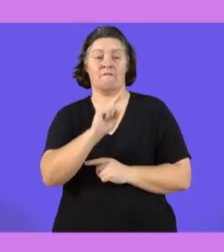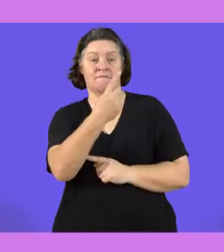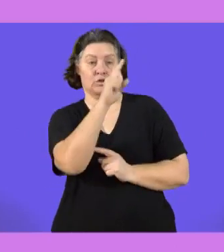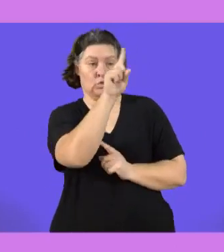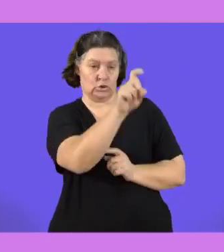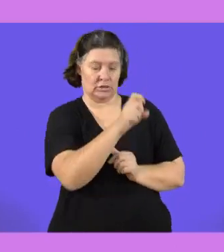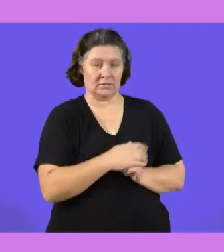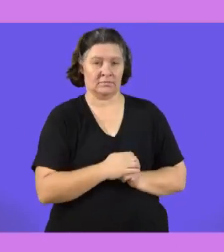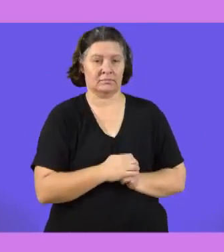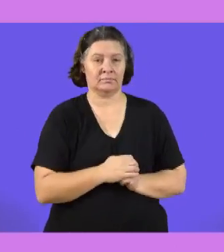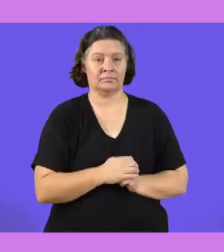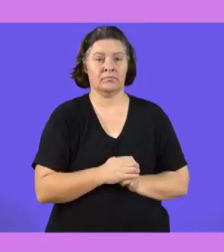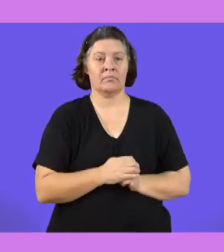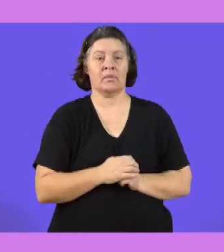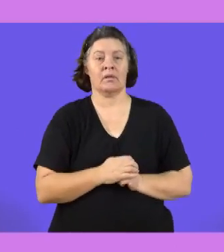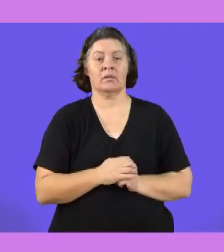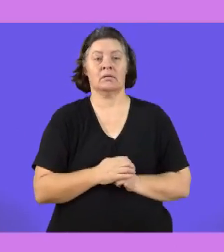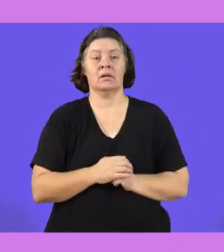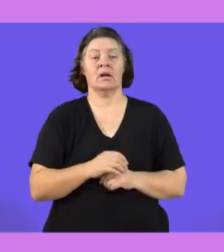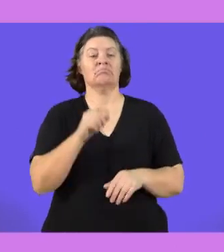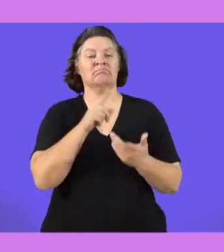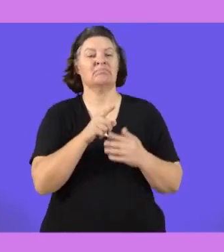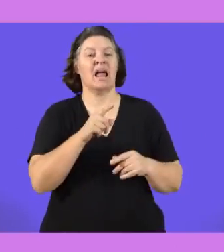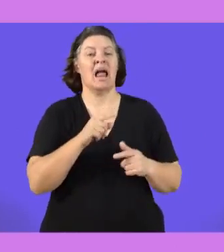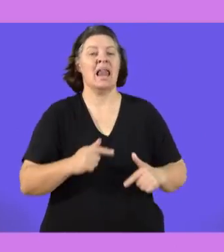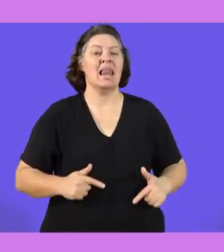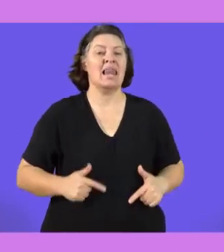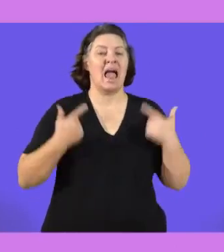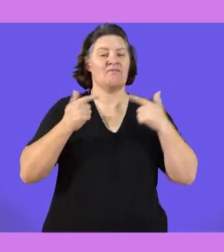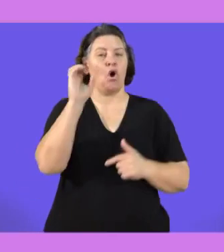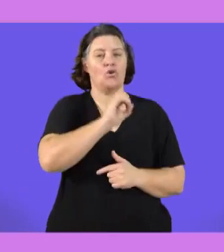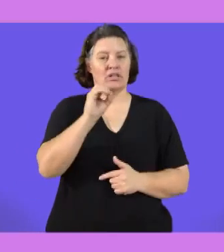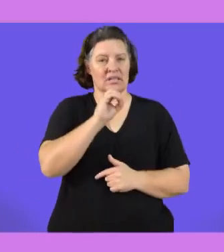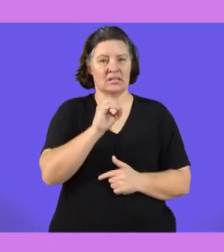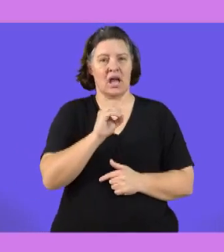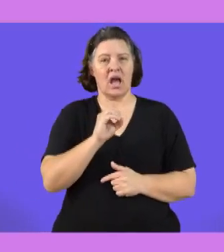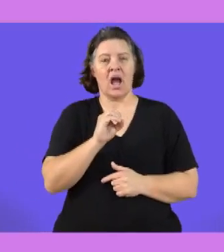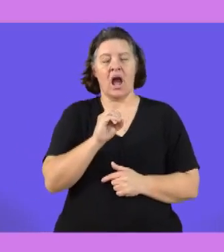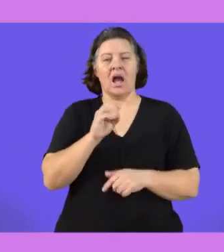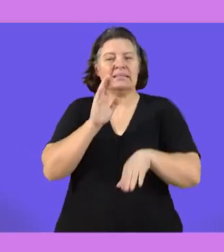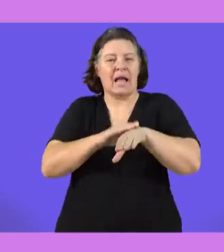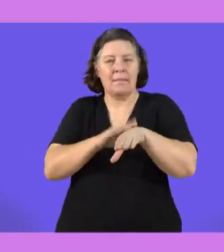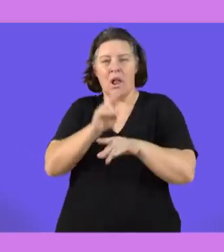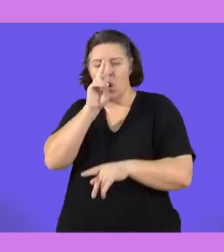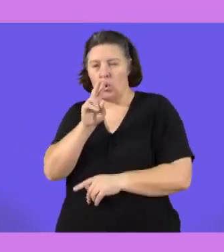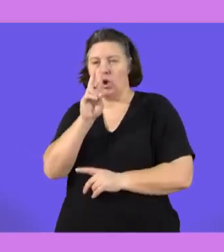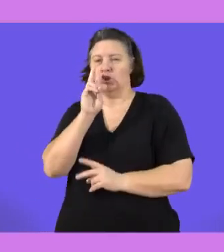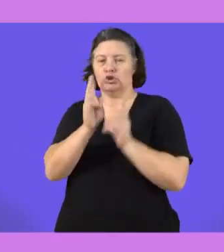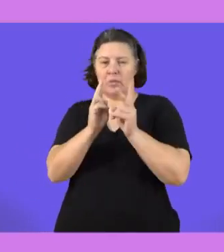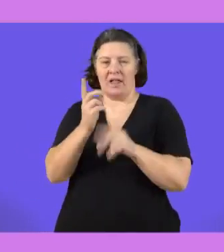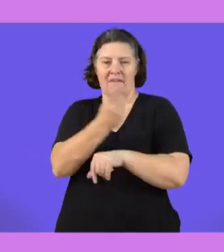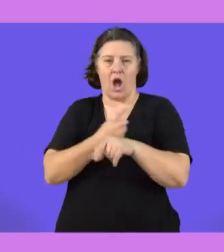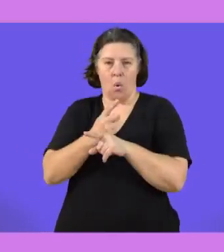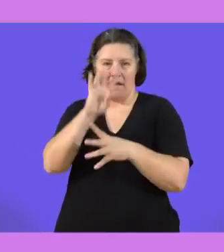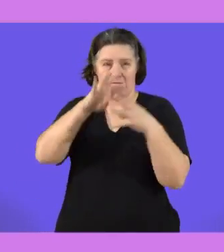question, write the time of the life orientation examination in 12-hour format. So now I look, life